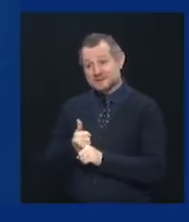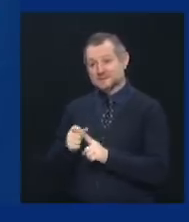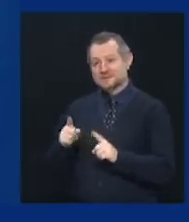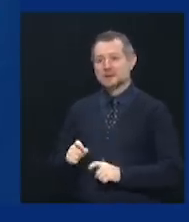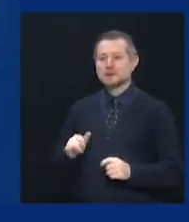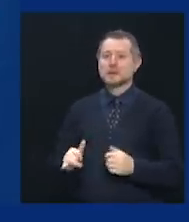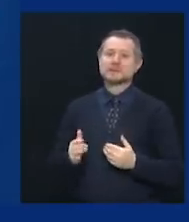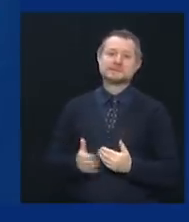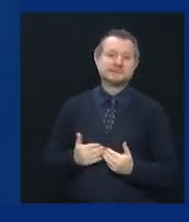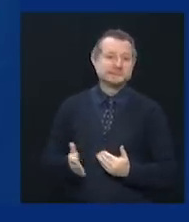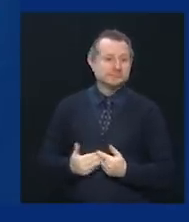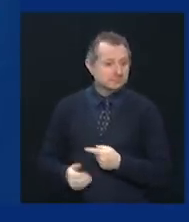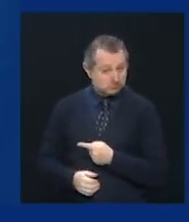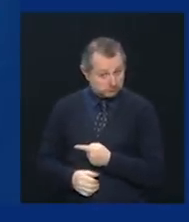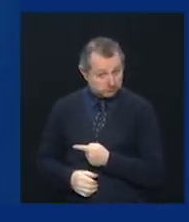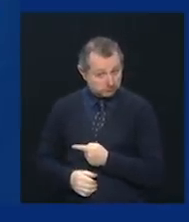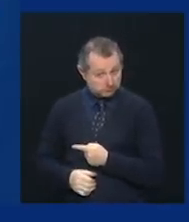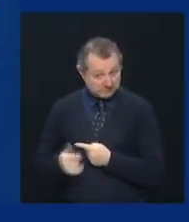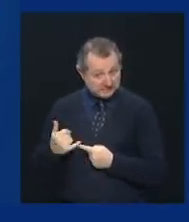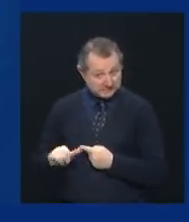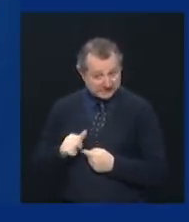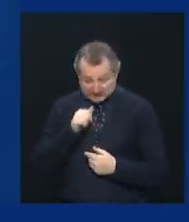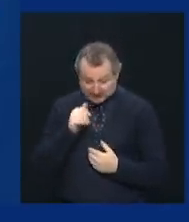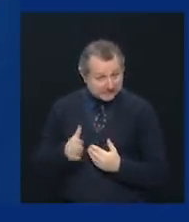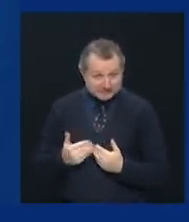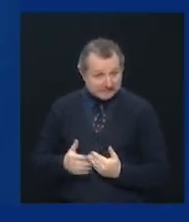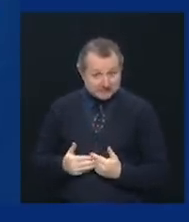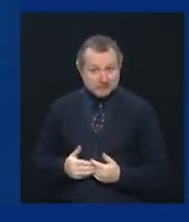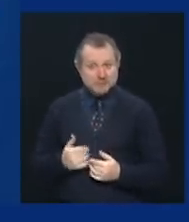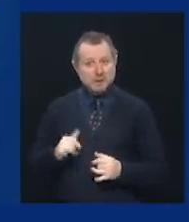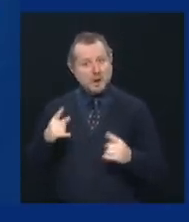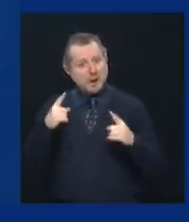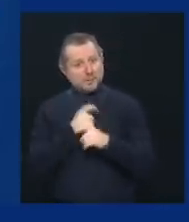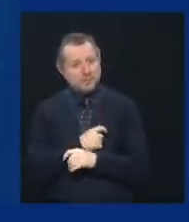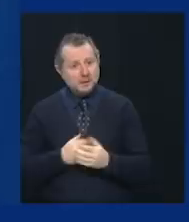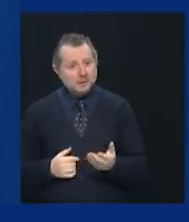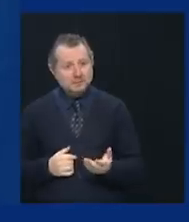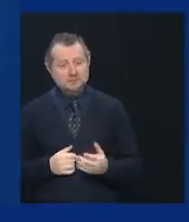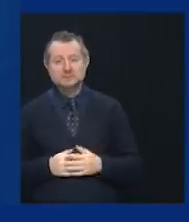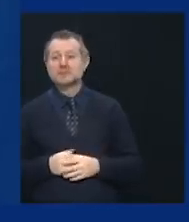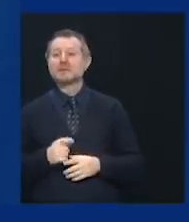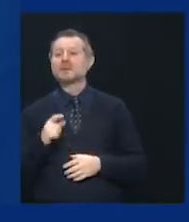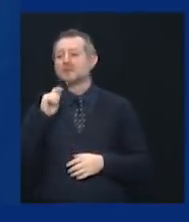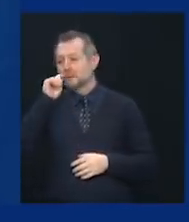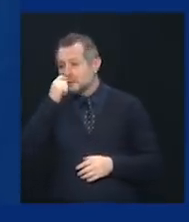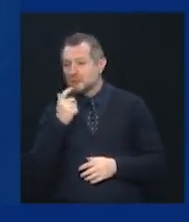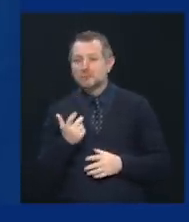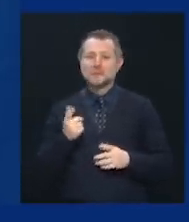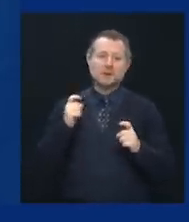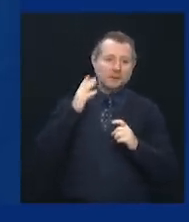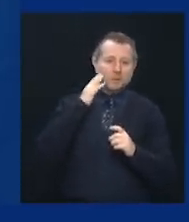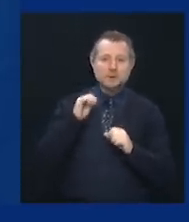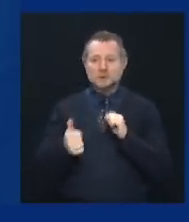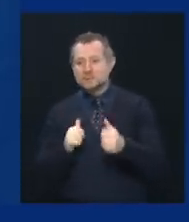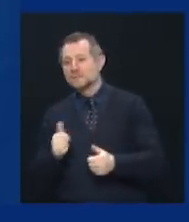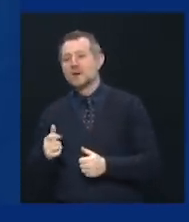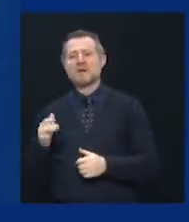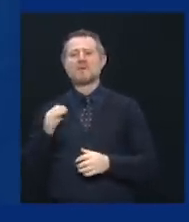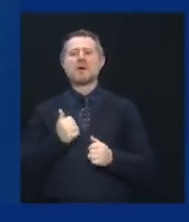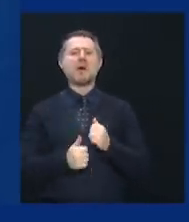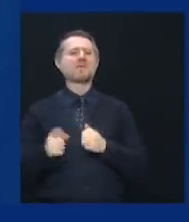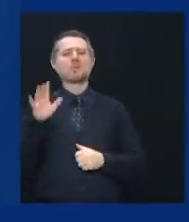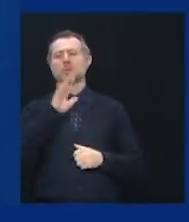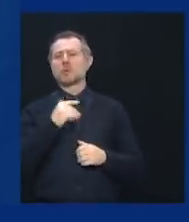simpler. It's a nasal swab. And by the way, nobody says no to a COVID test, not